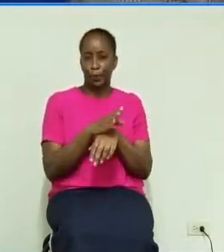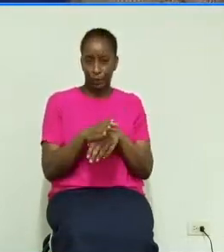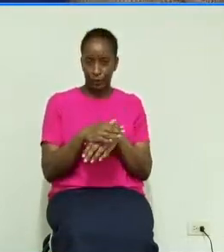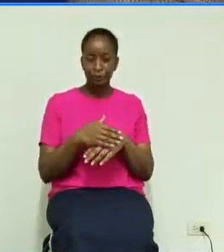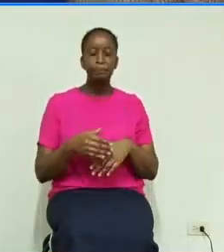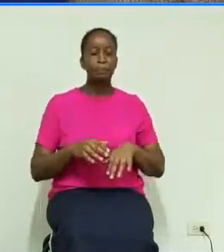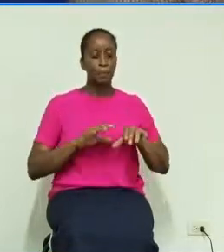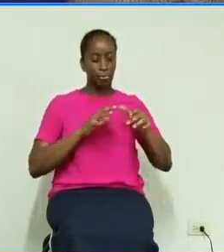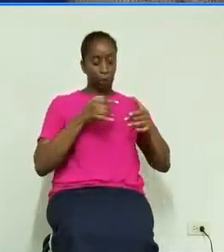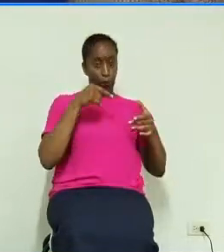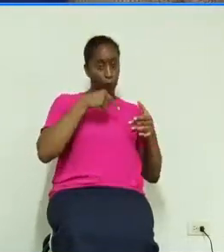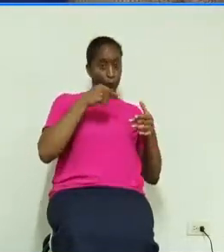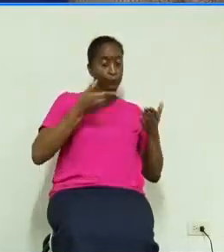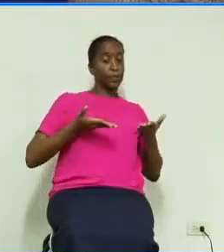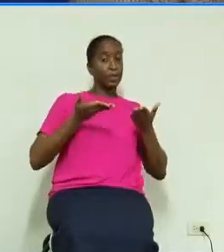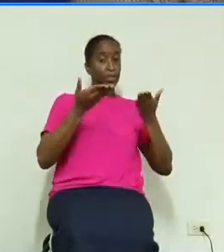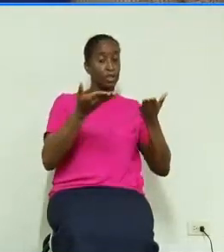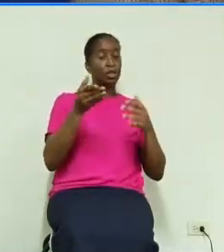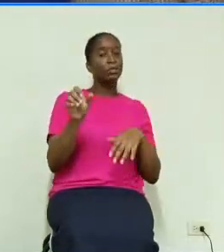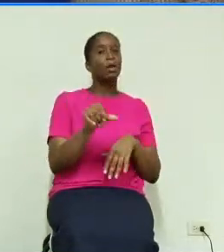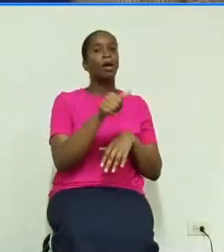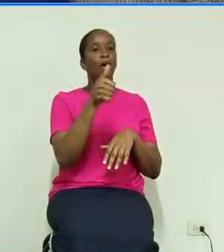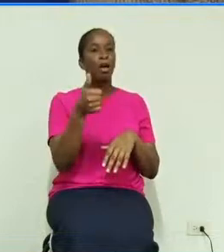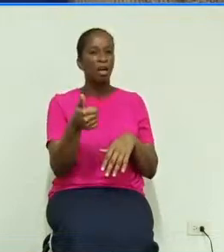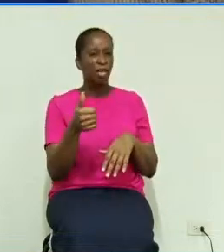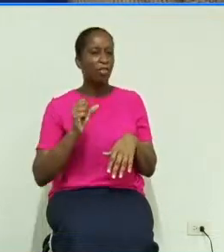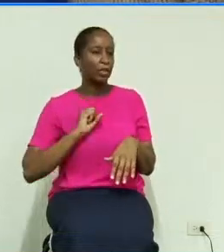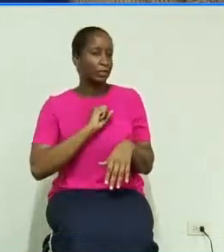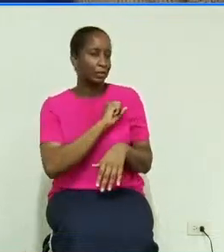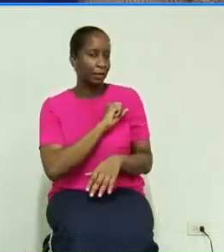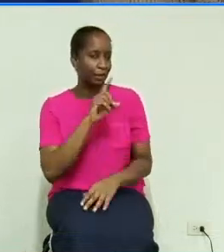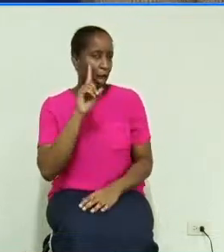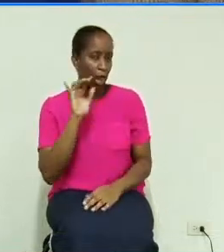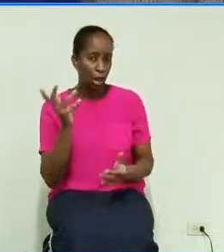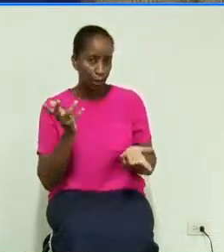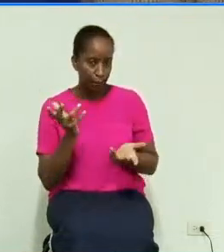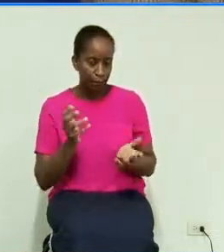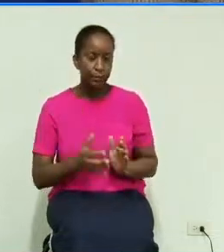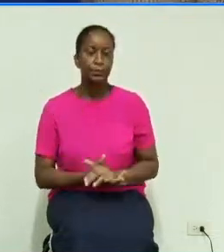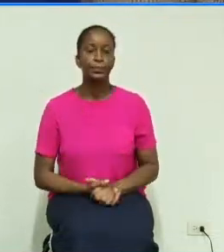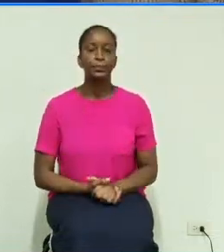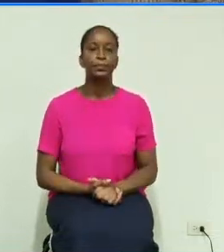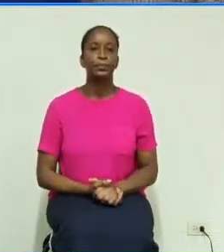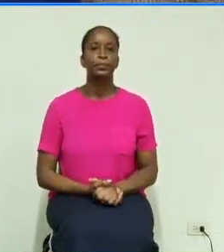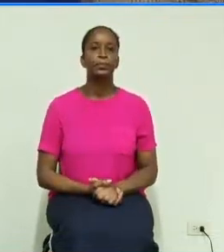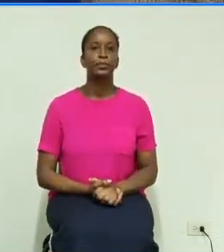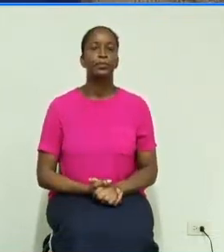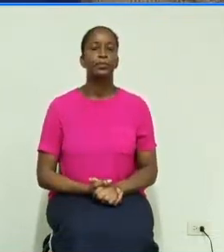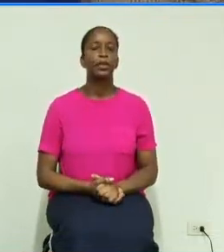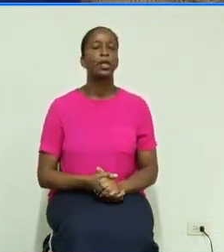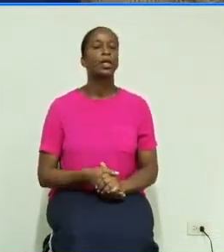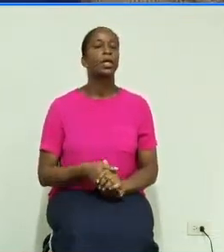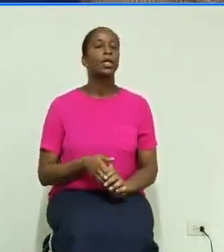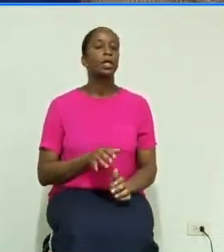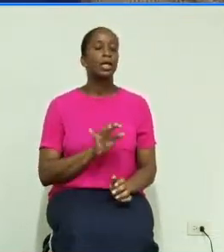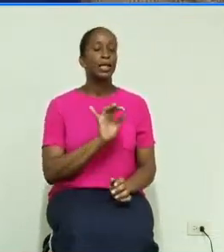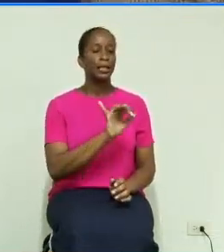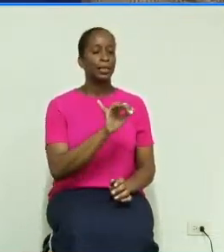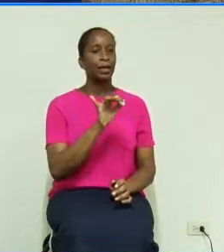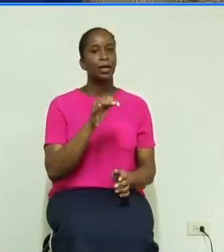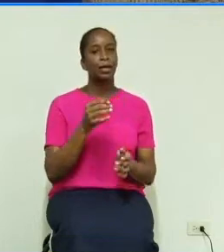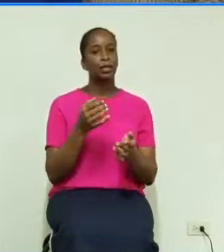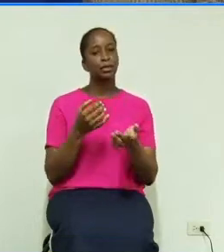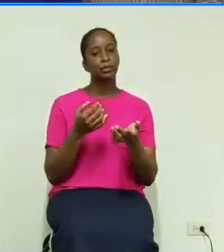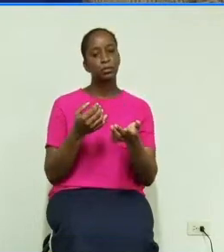chamber, upper chamber, which is intended to provide territorial representation and interests.